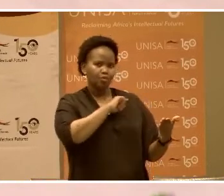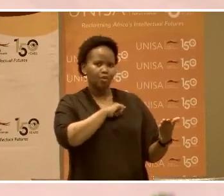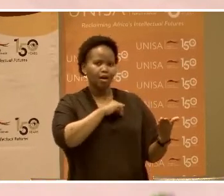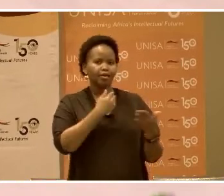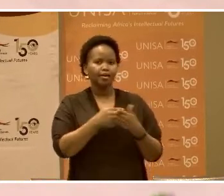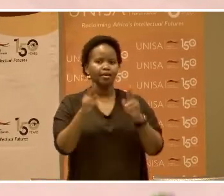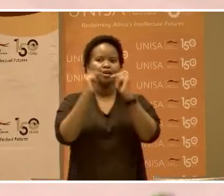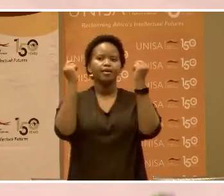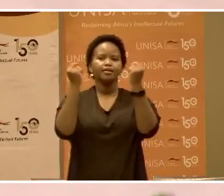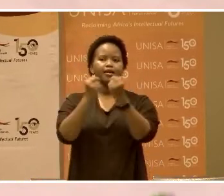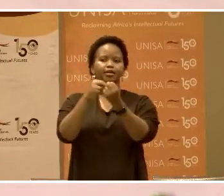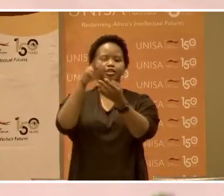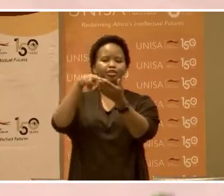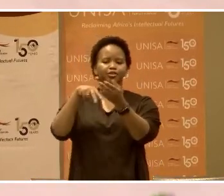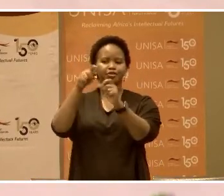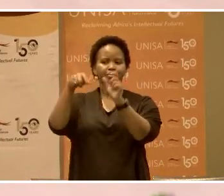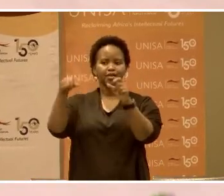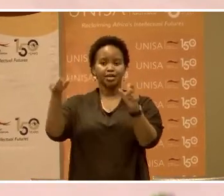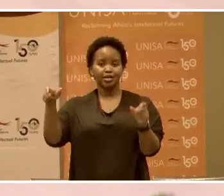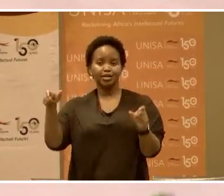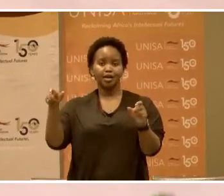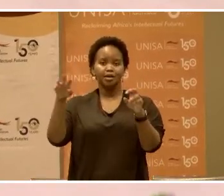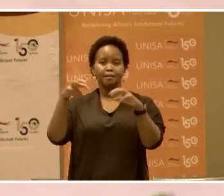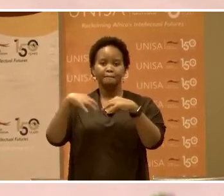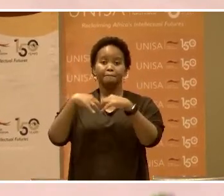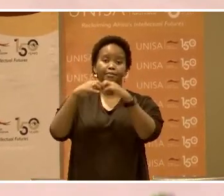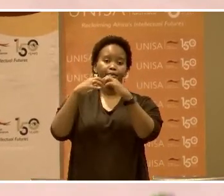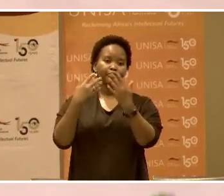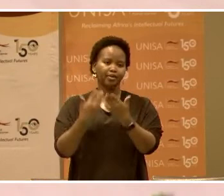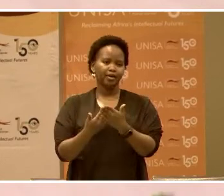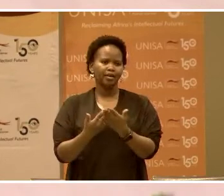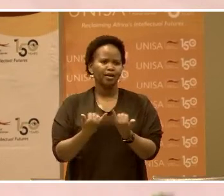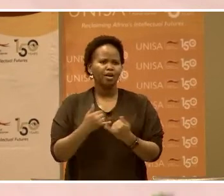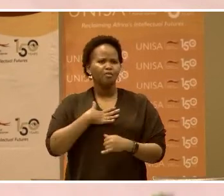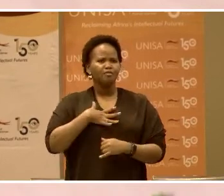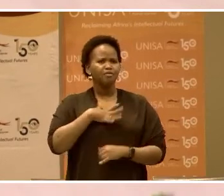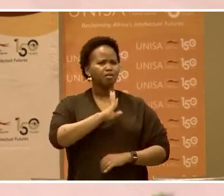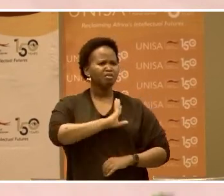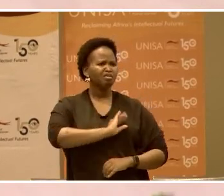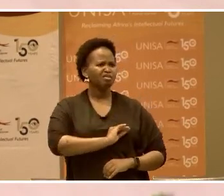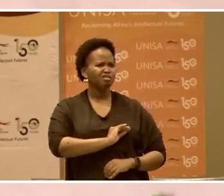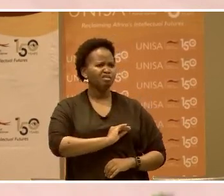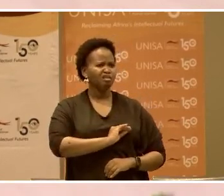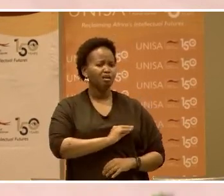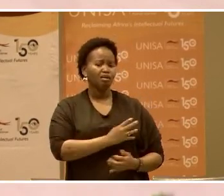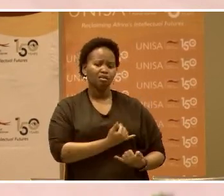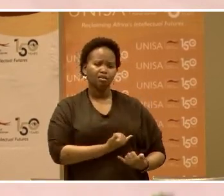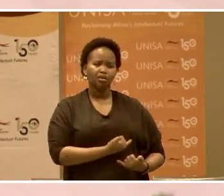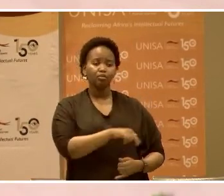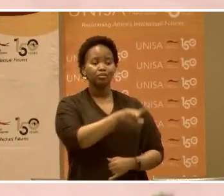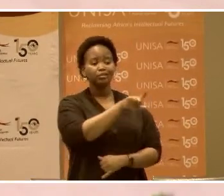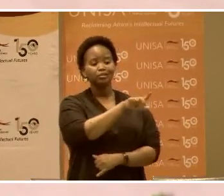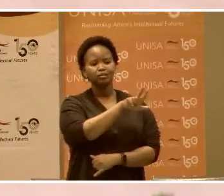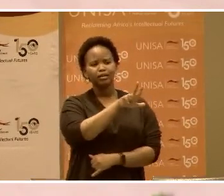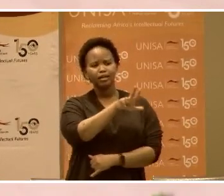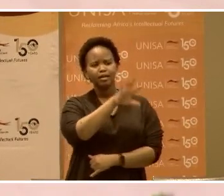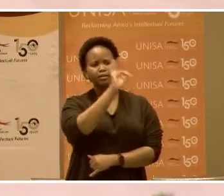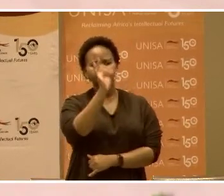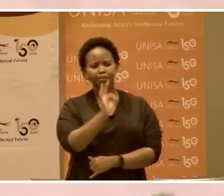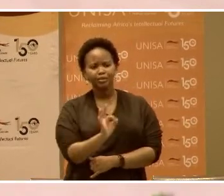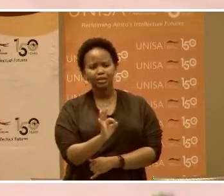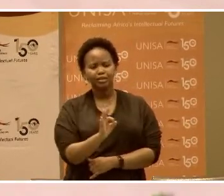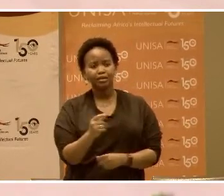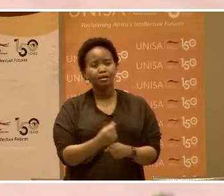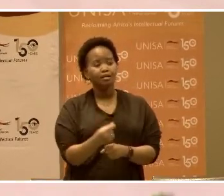nation, and it's very disheartening that we are sitting at a point where 78% of our grade